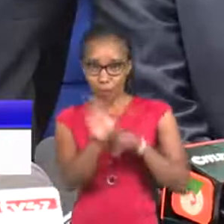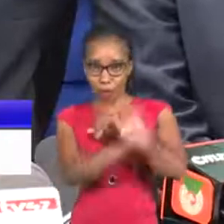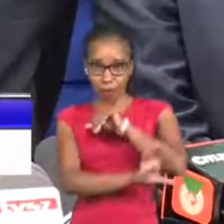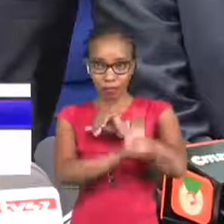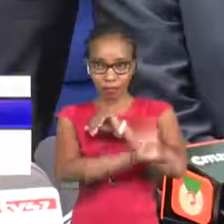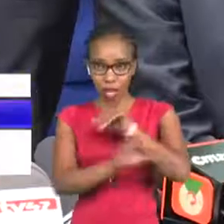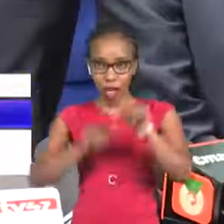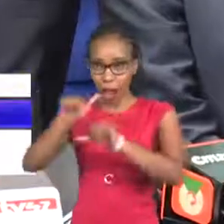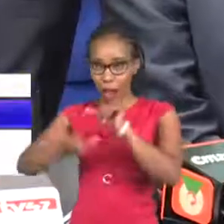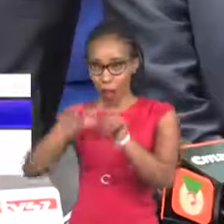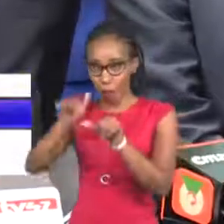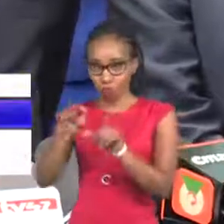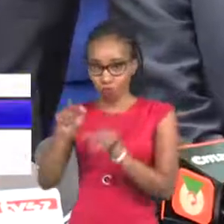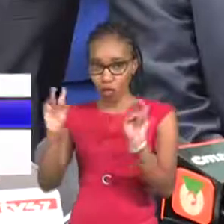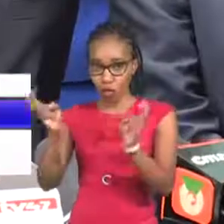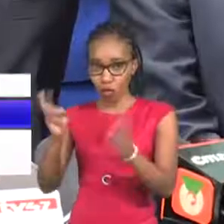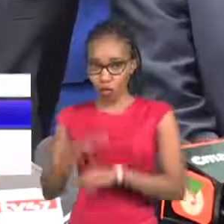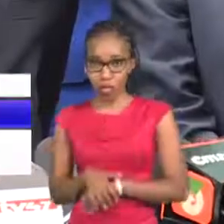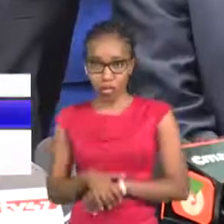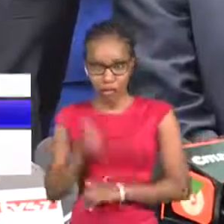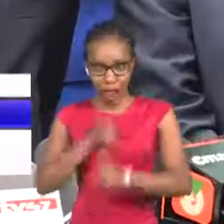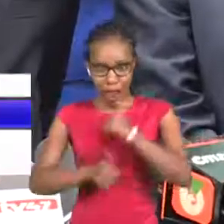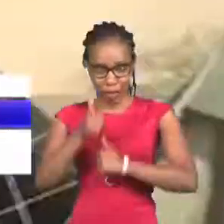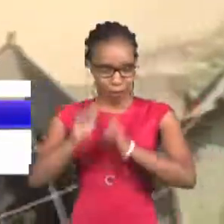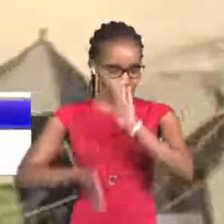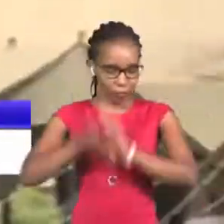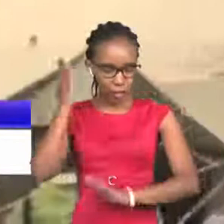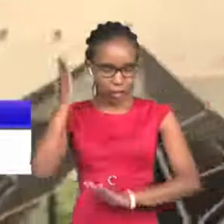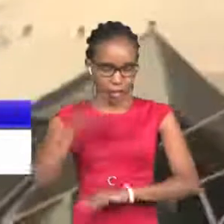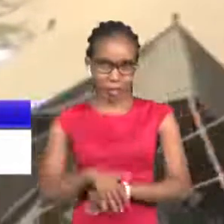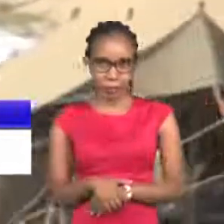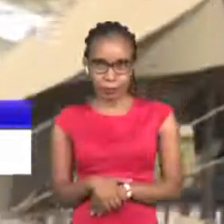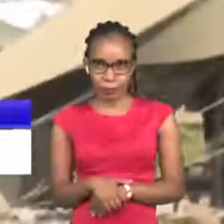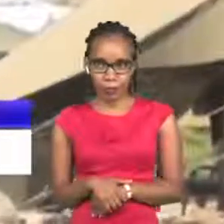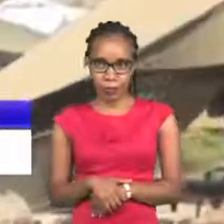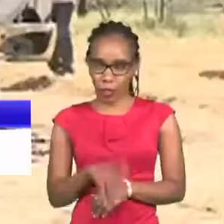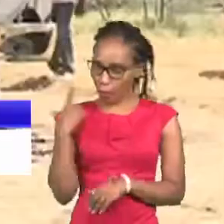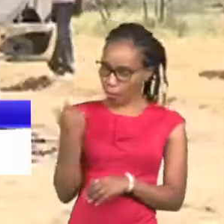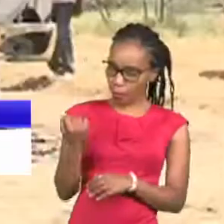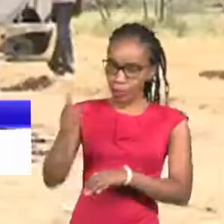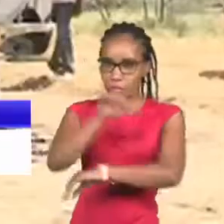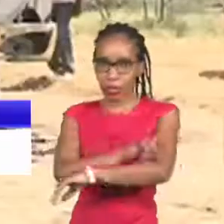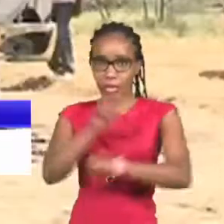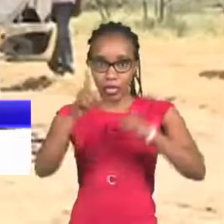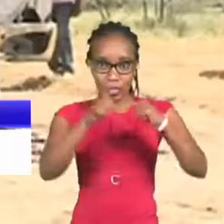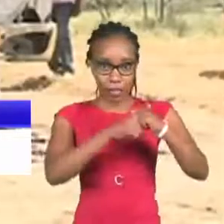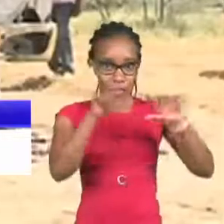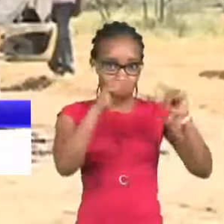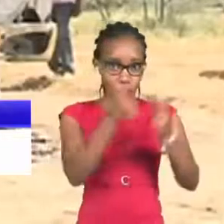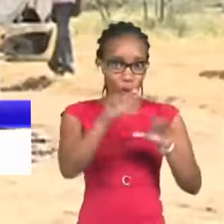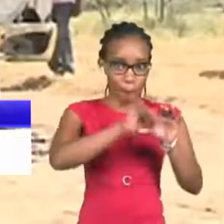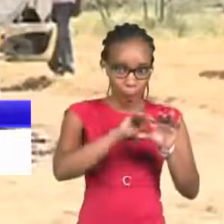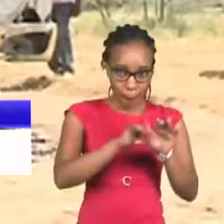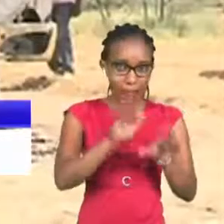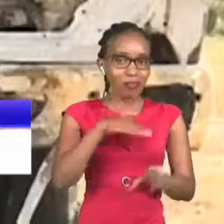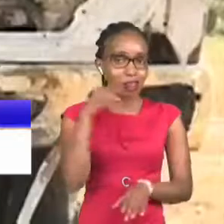score, we are going to act very decisively. A fortnight ago, six bandits were killed after a long